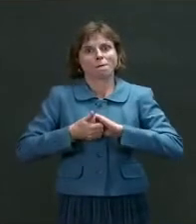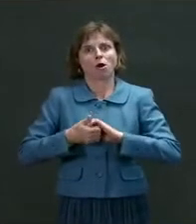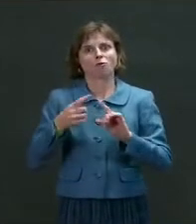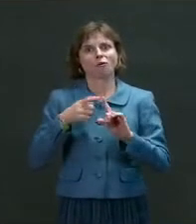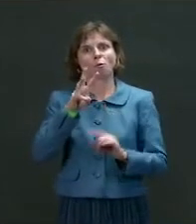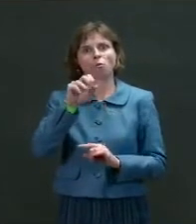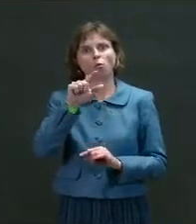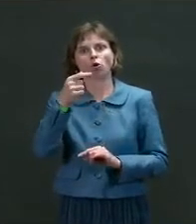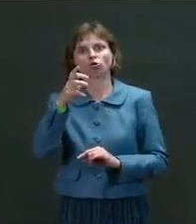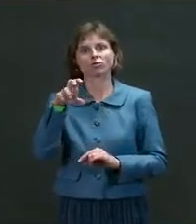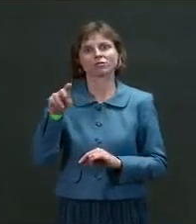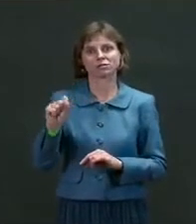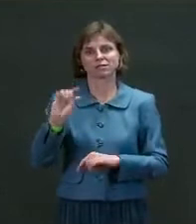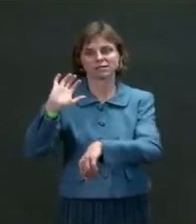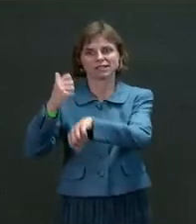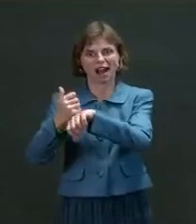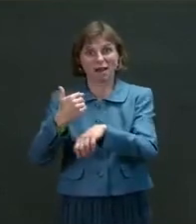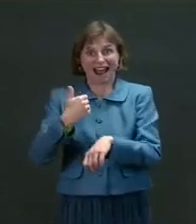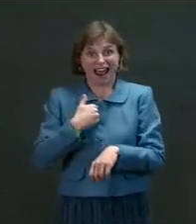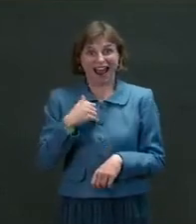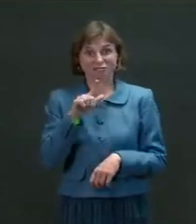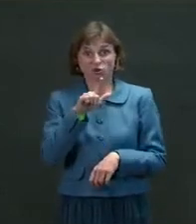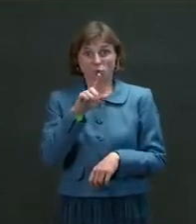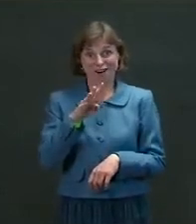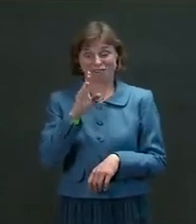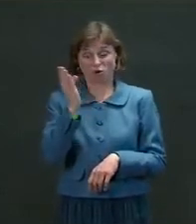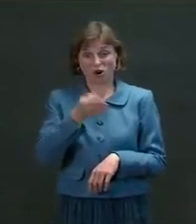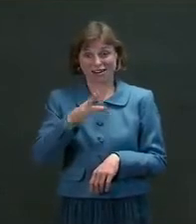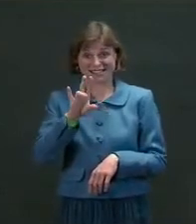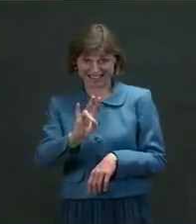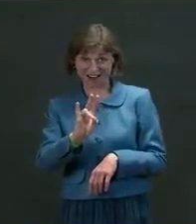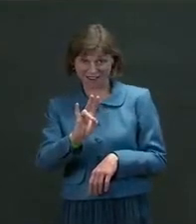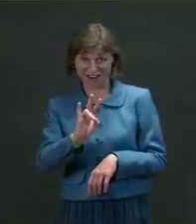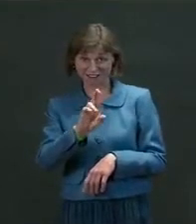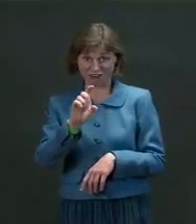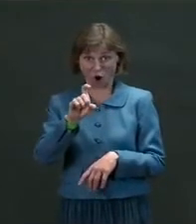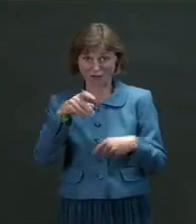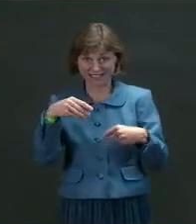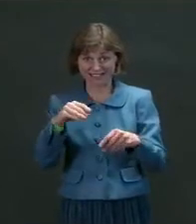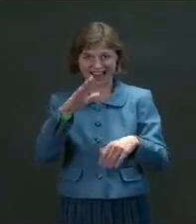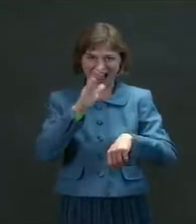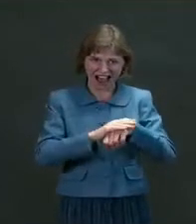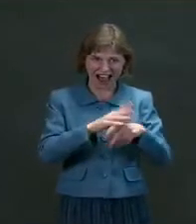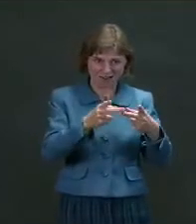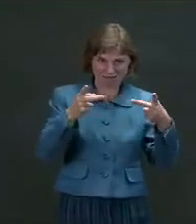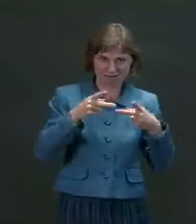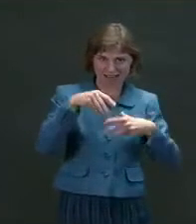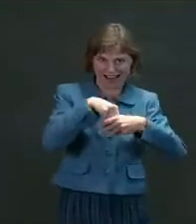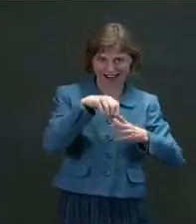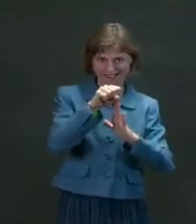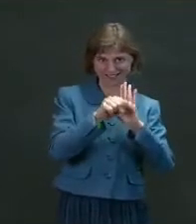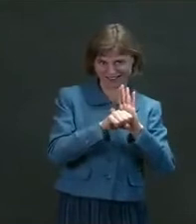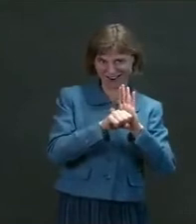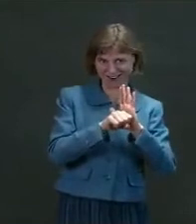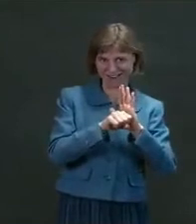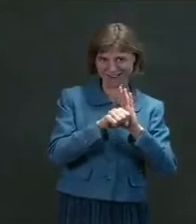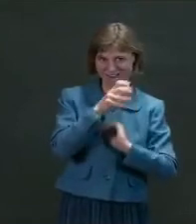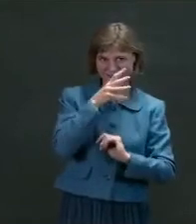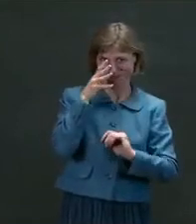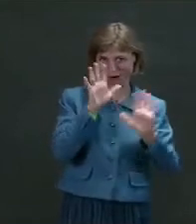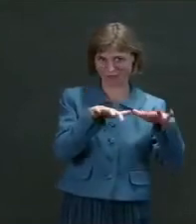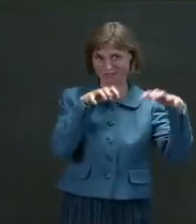a 24/7 pharmacy on site in State Farm Stadium. And the main goal of this site